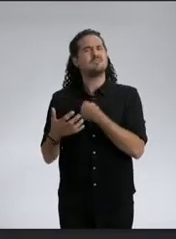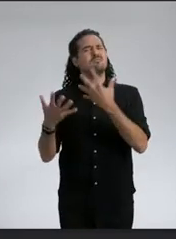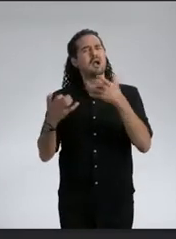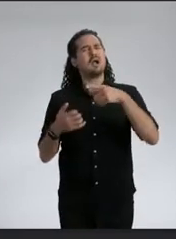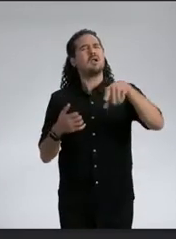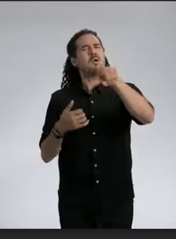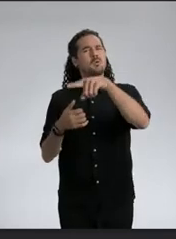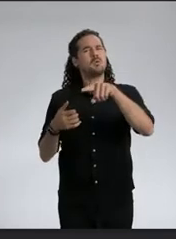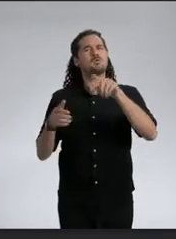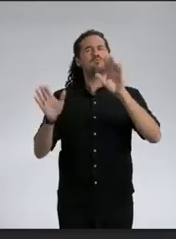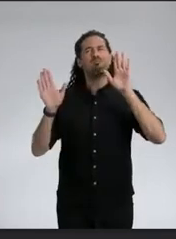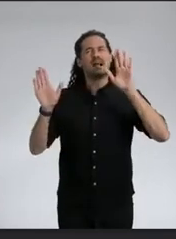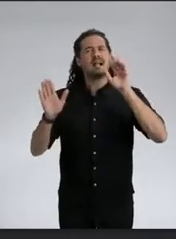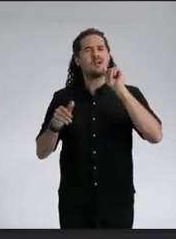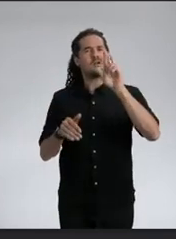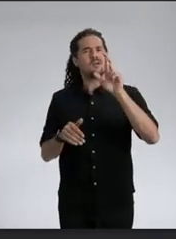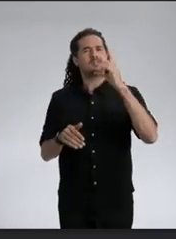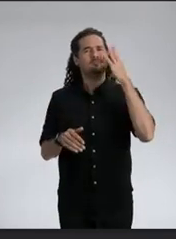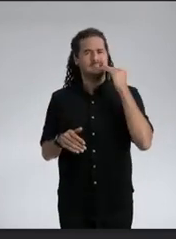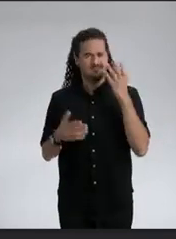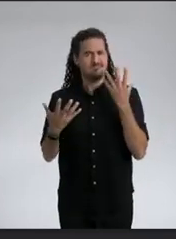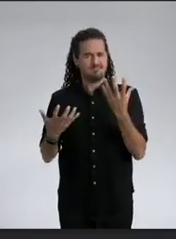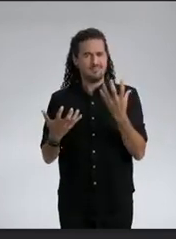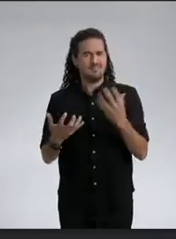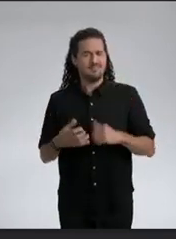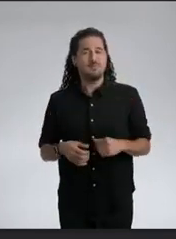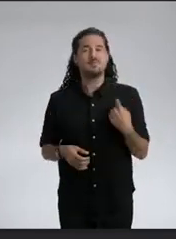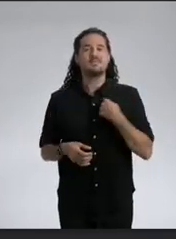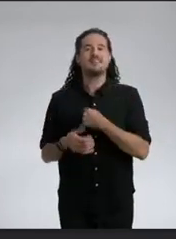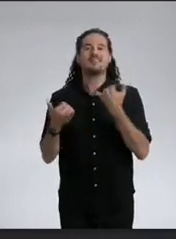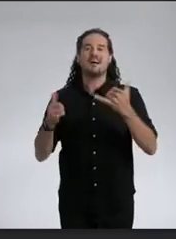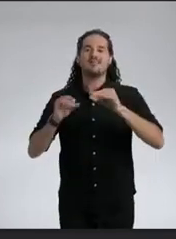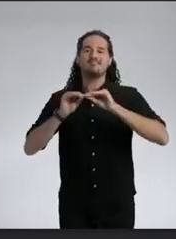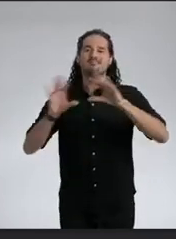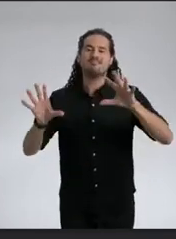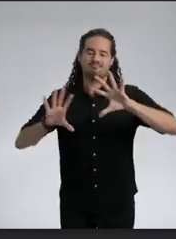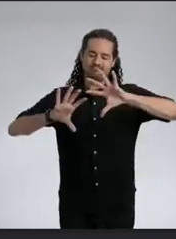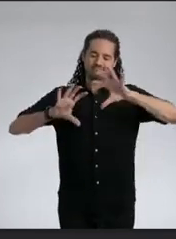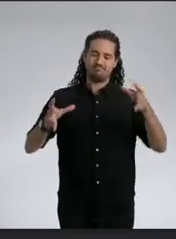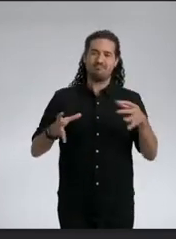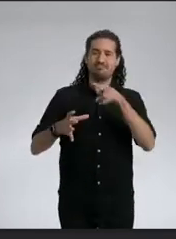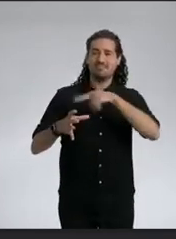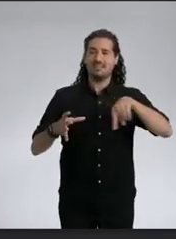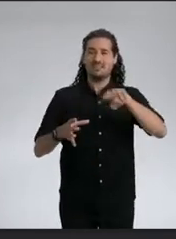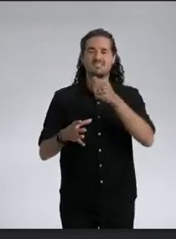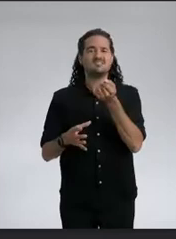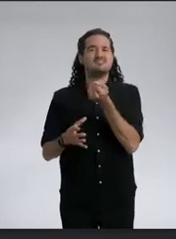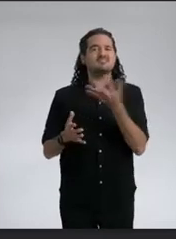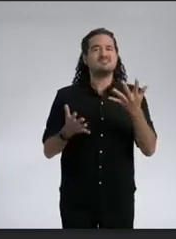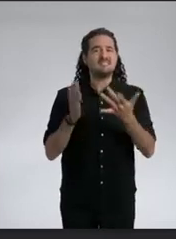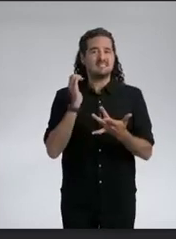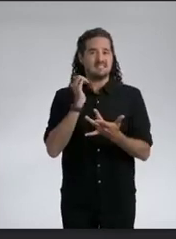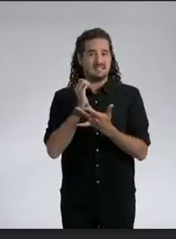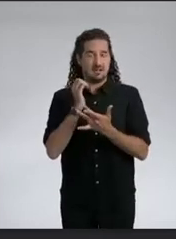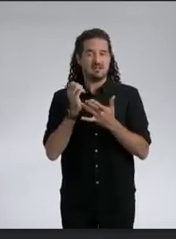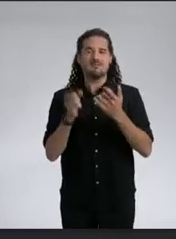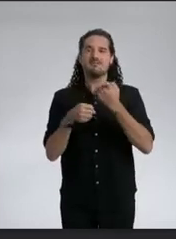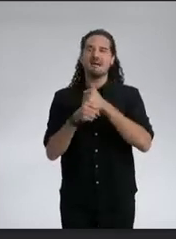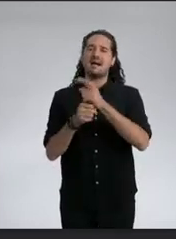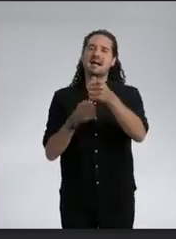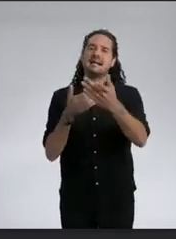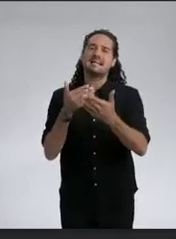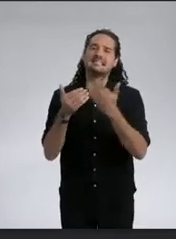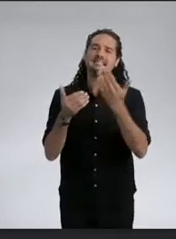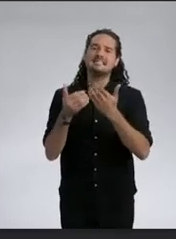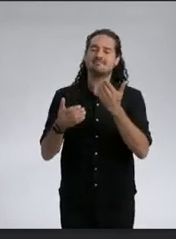AR experiences. This is why we've released a suite of technologies to make it easy for you to get started with AR. One